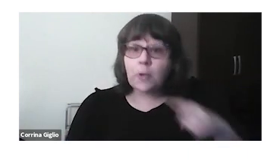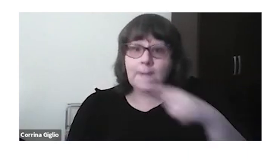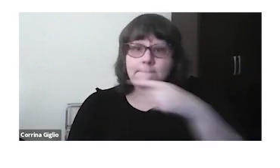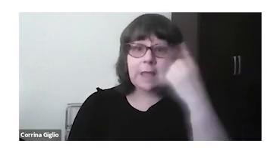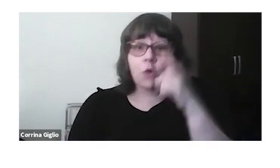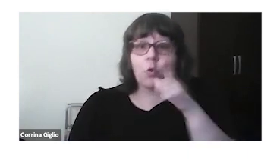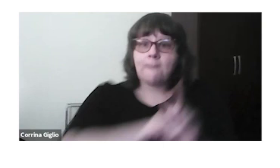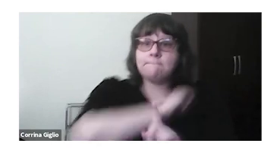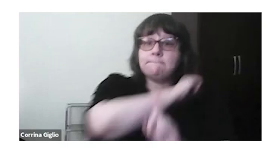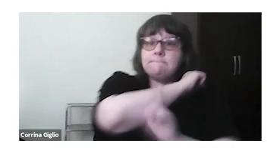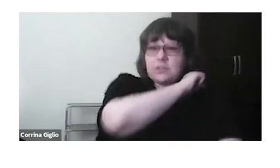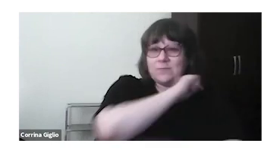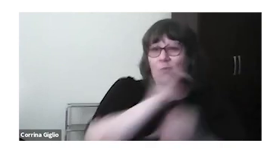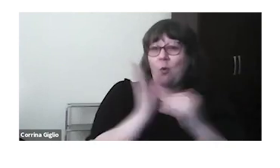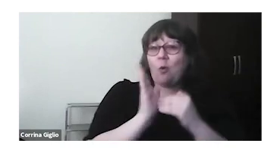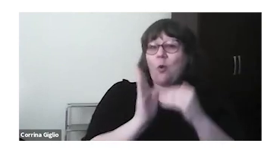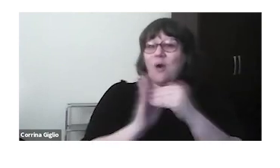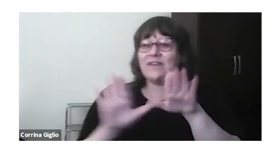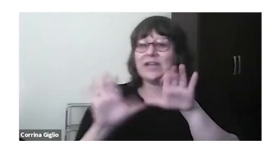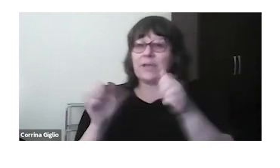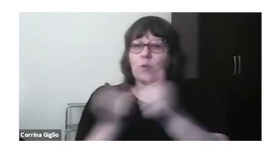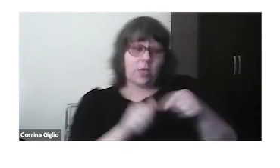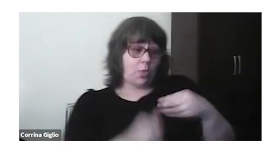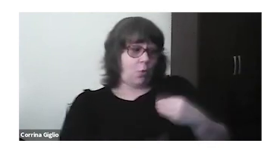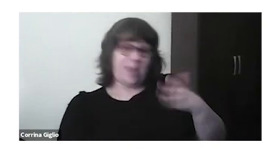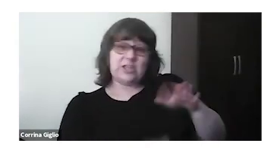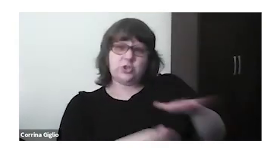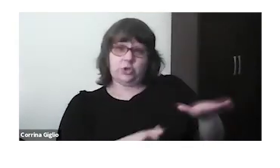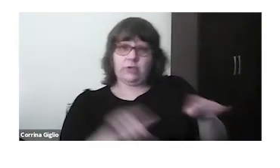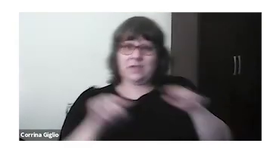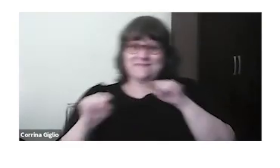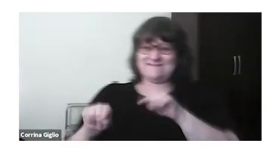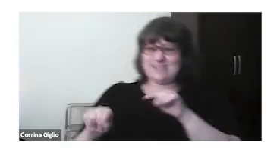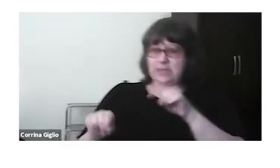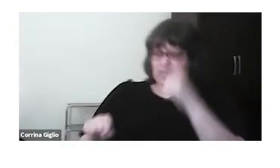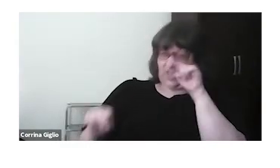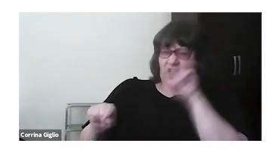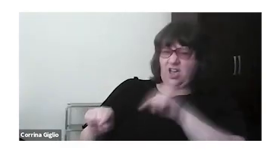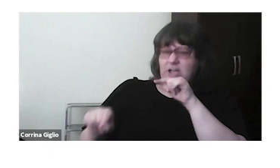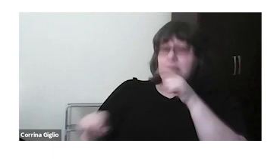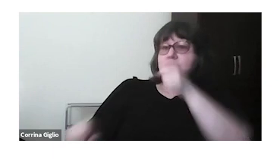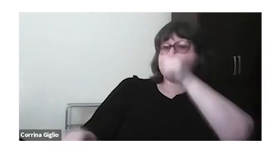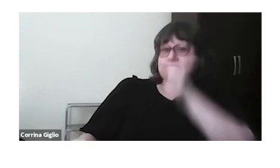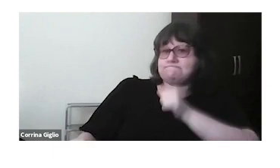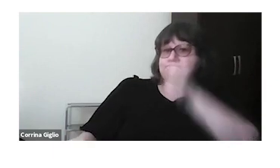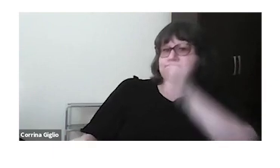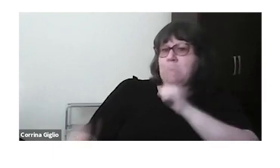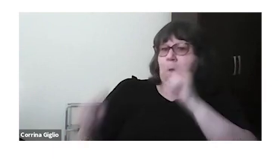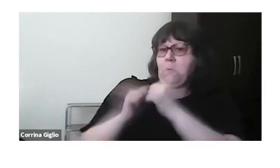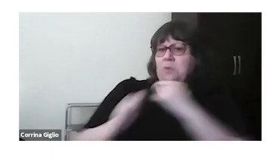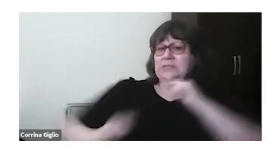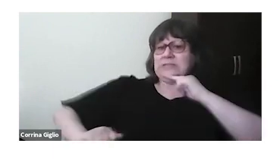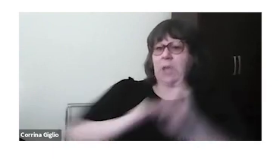at greater rates than young white children because they're considered to be able to handle certain things in a different